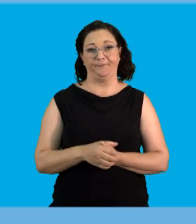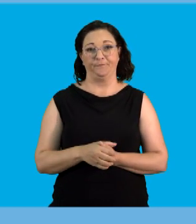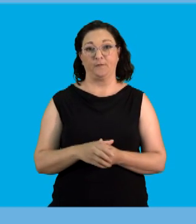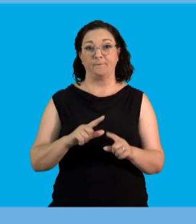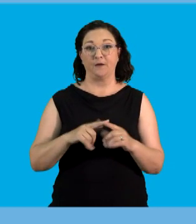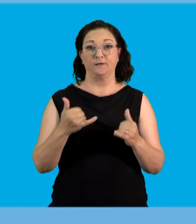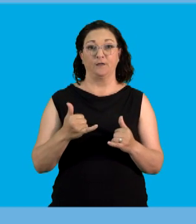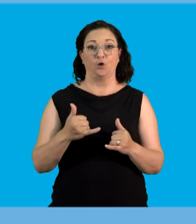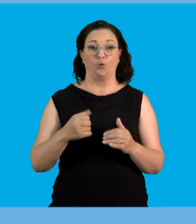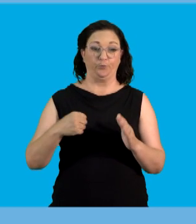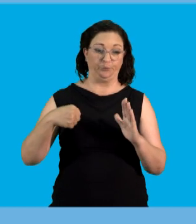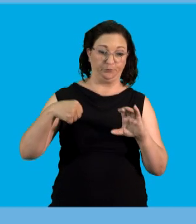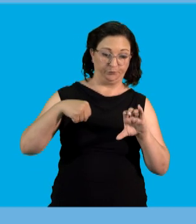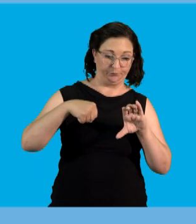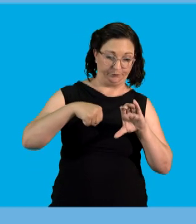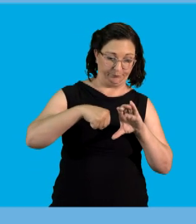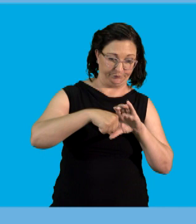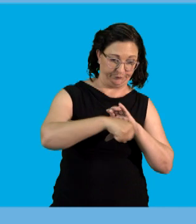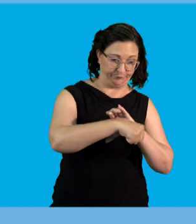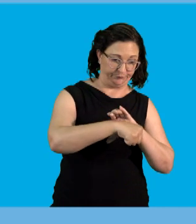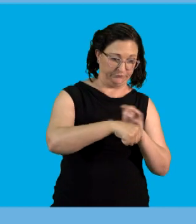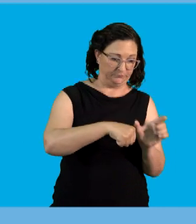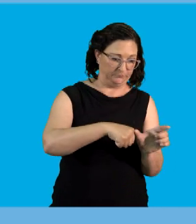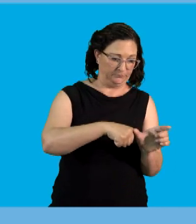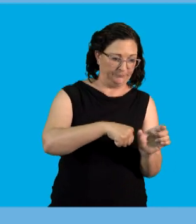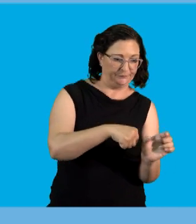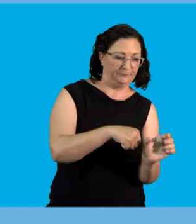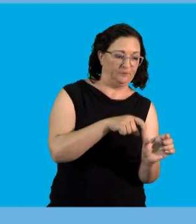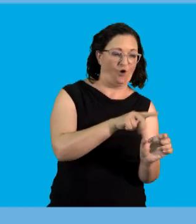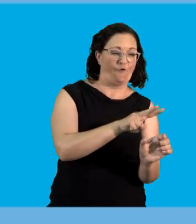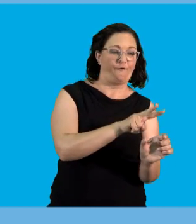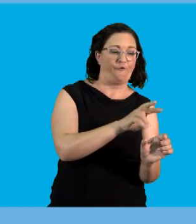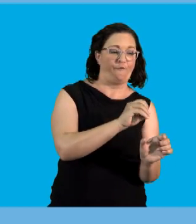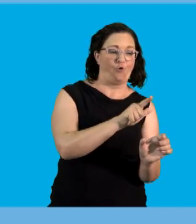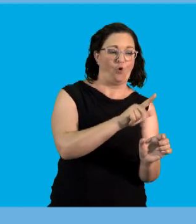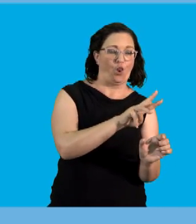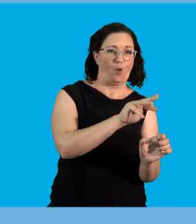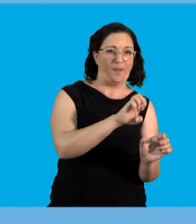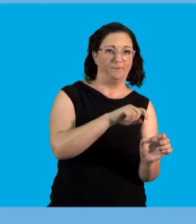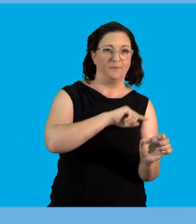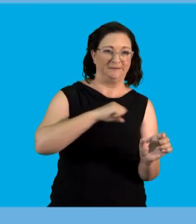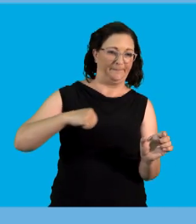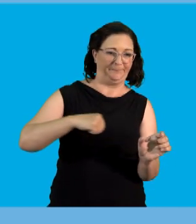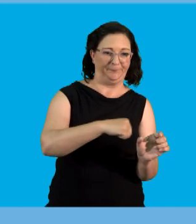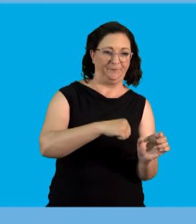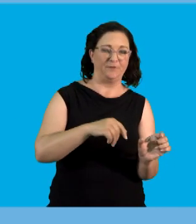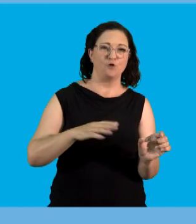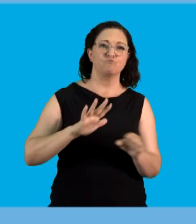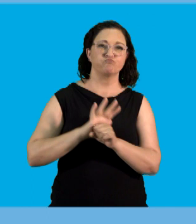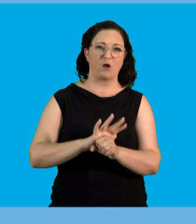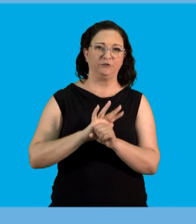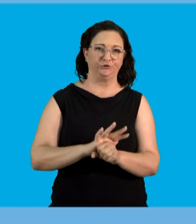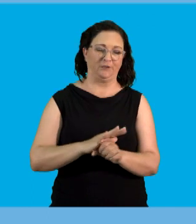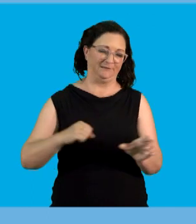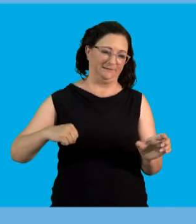decreasing. And also, when pressure is increasing, volume needs to decrease. So they have that relationship that